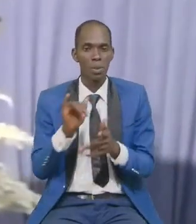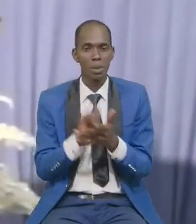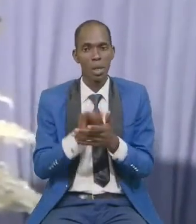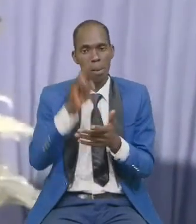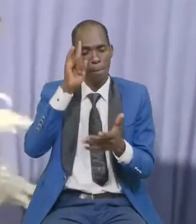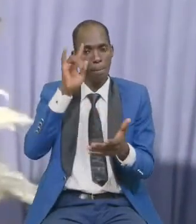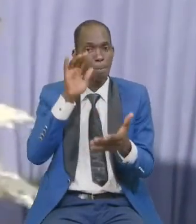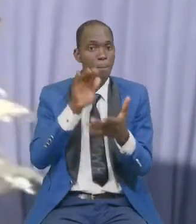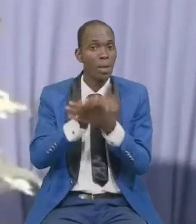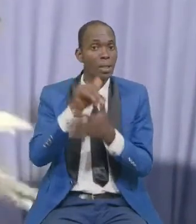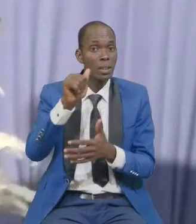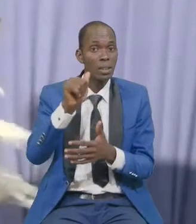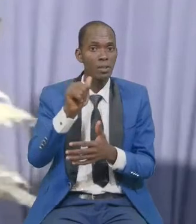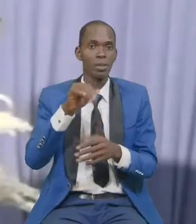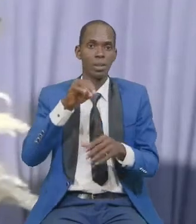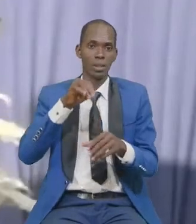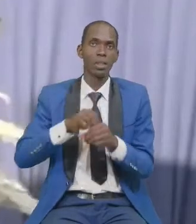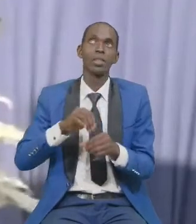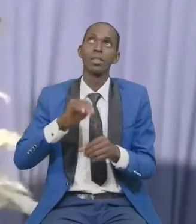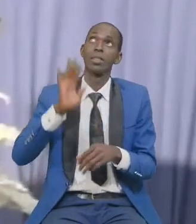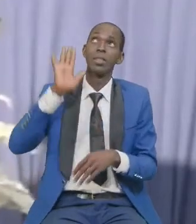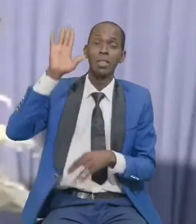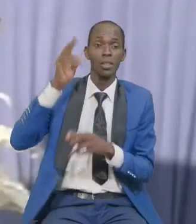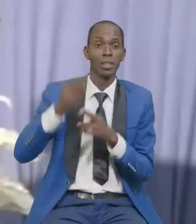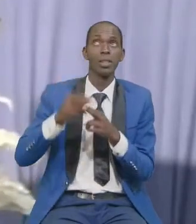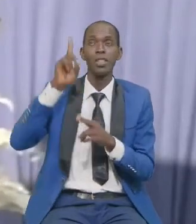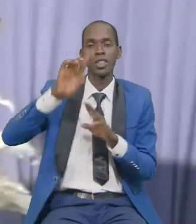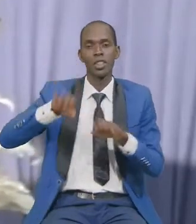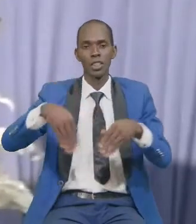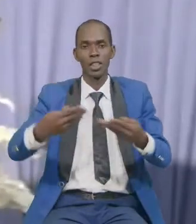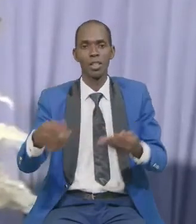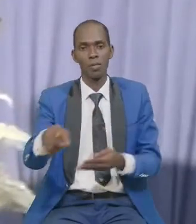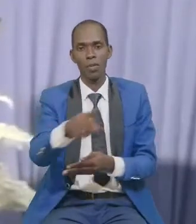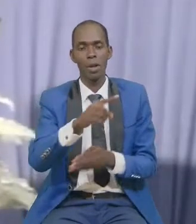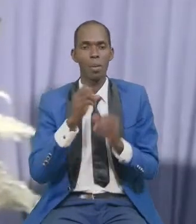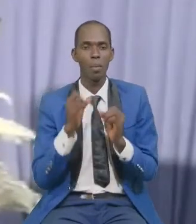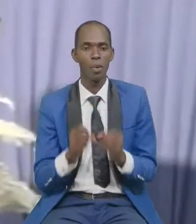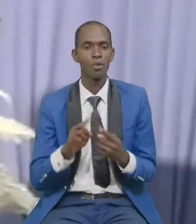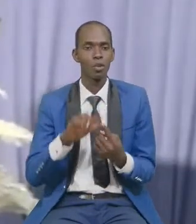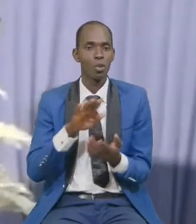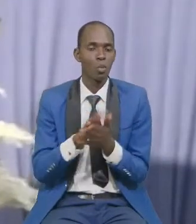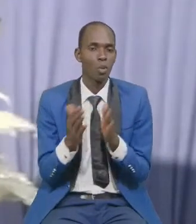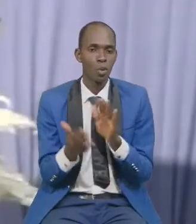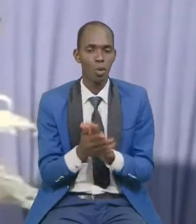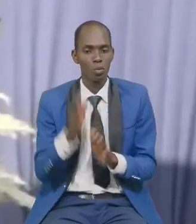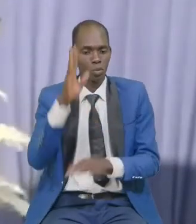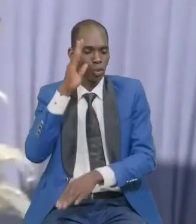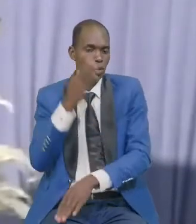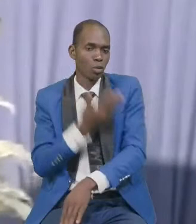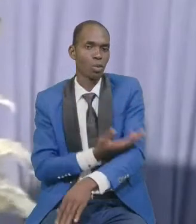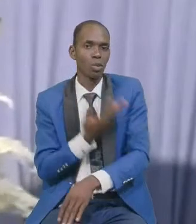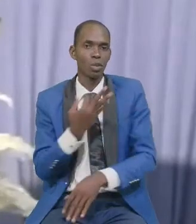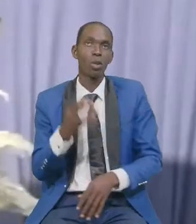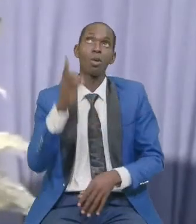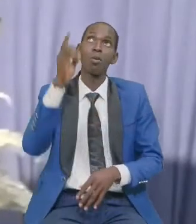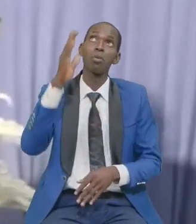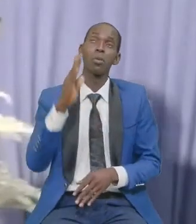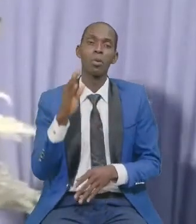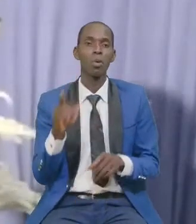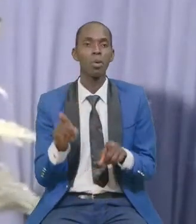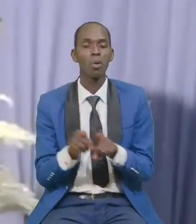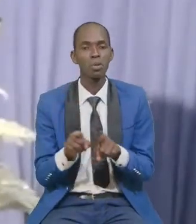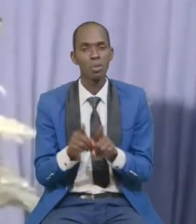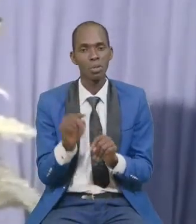his name, to them he gave power to become the sons of God. Even the people